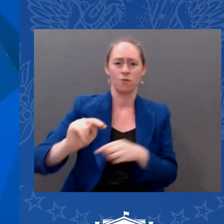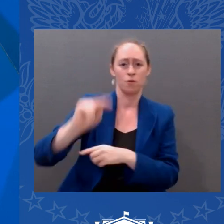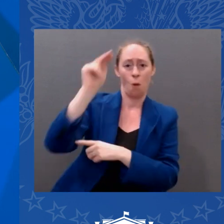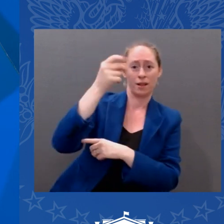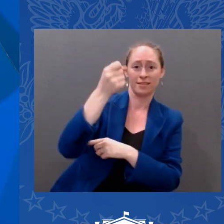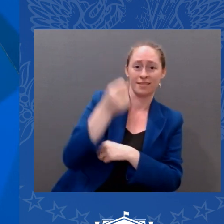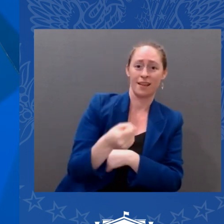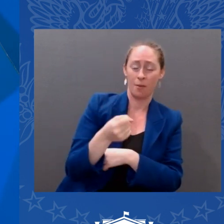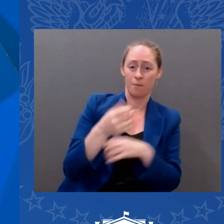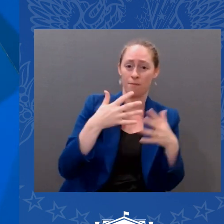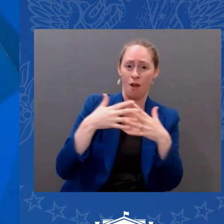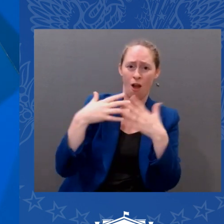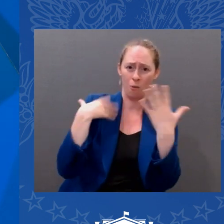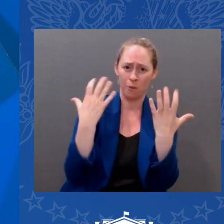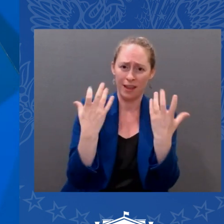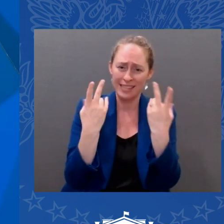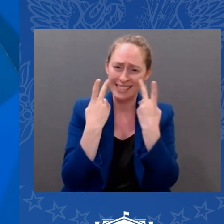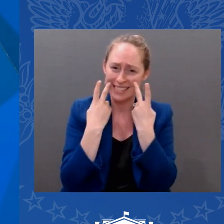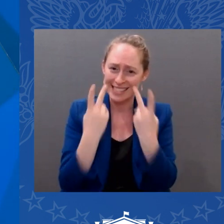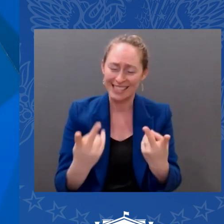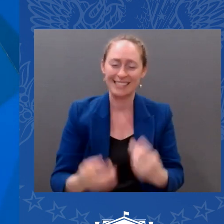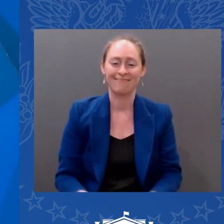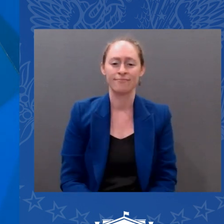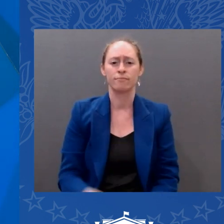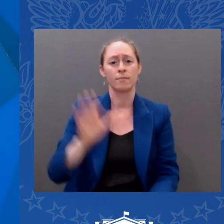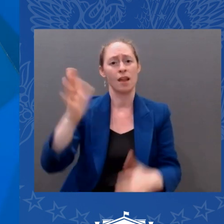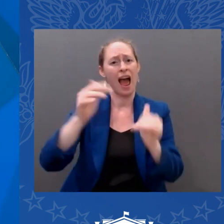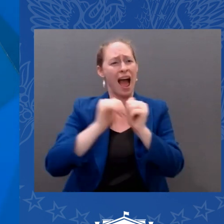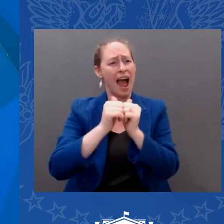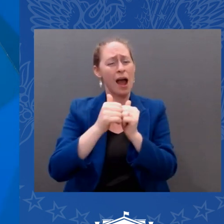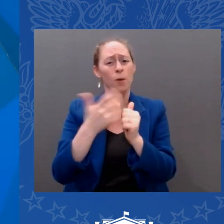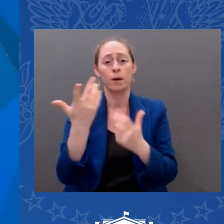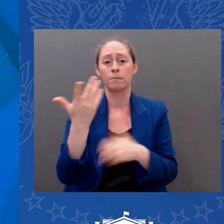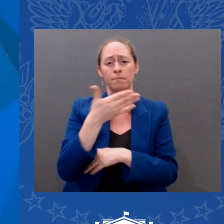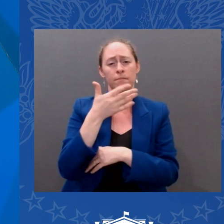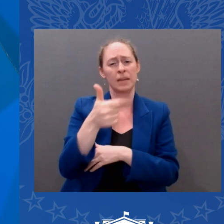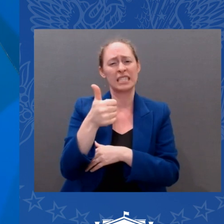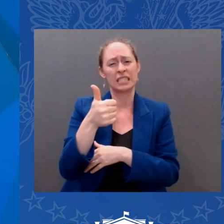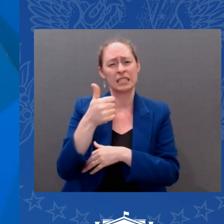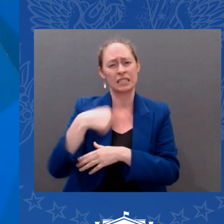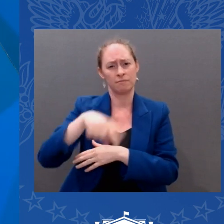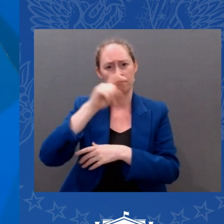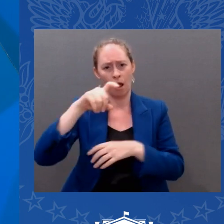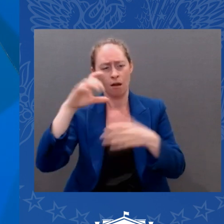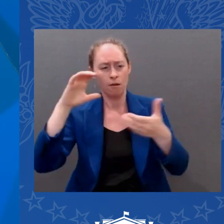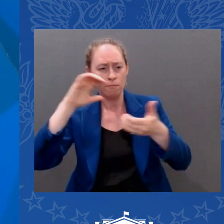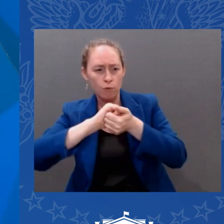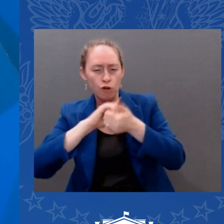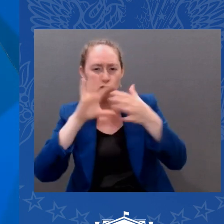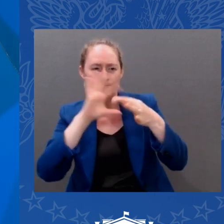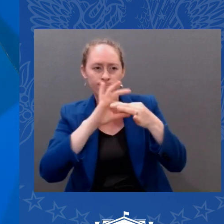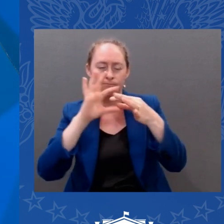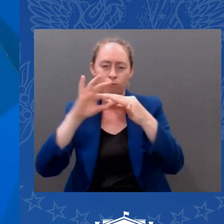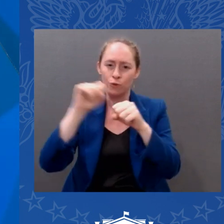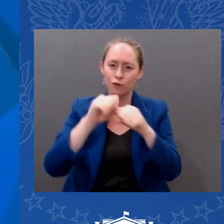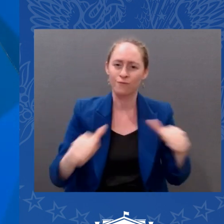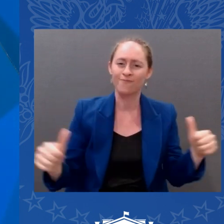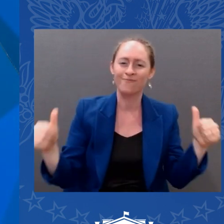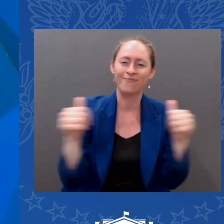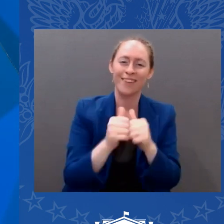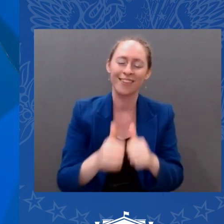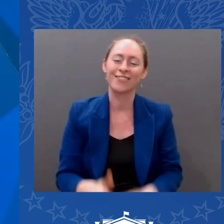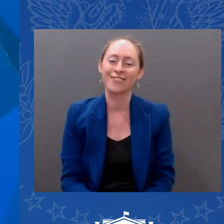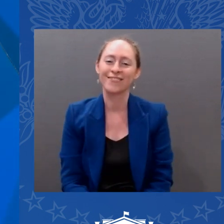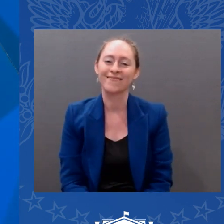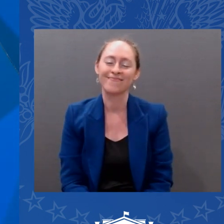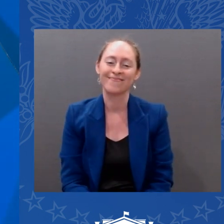essential. It is in this spirit that I have focused on bringing companies and organizations together to collaborate and